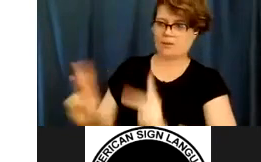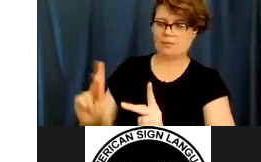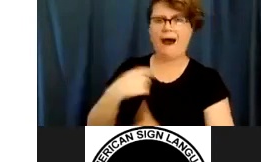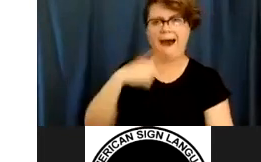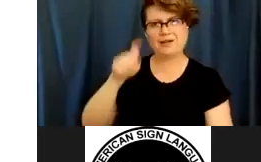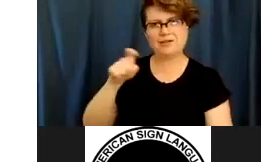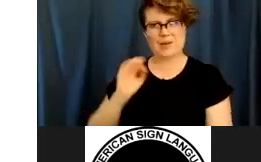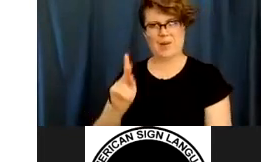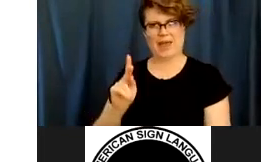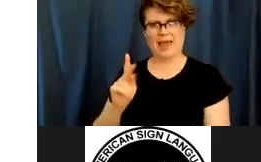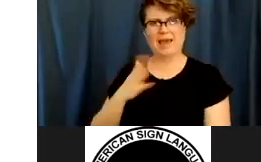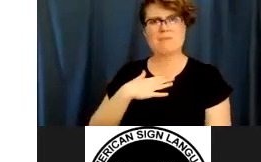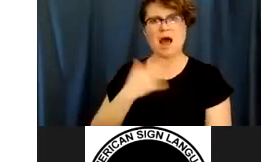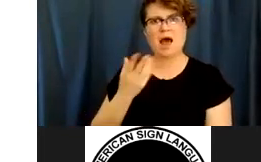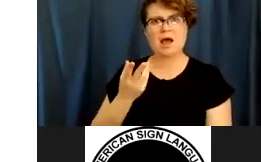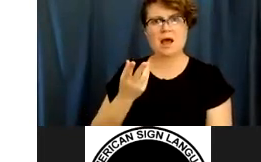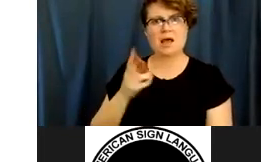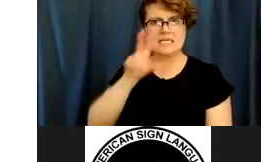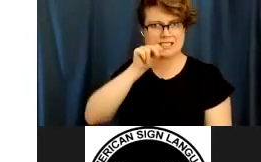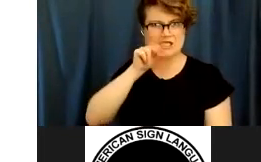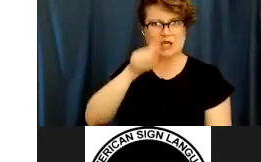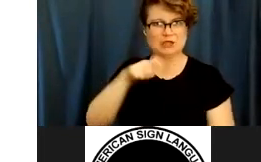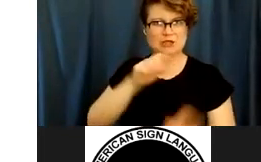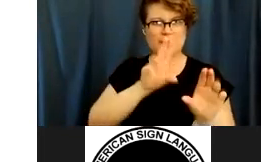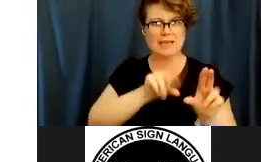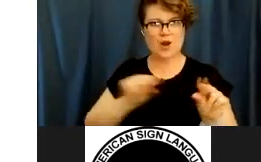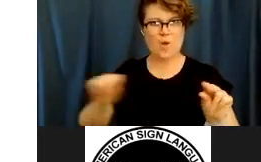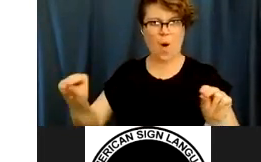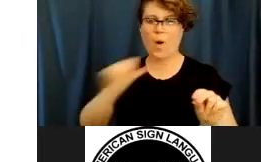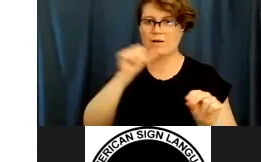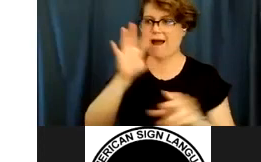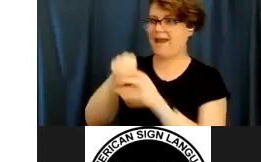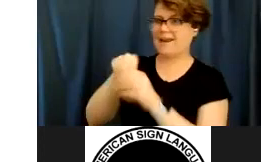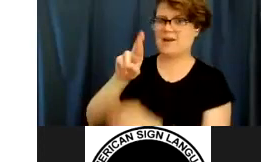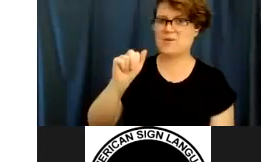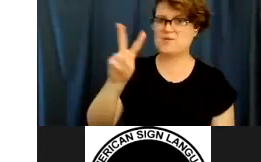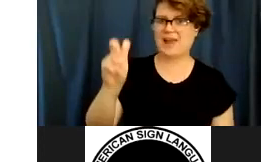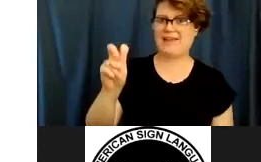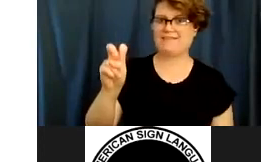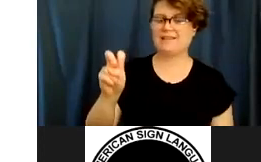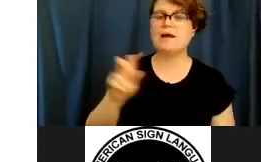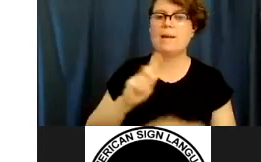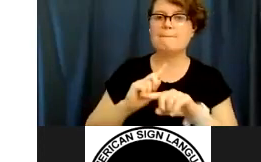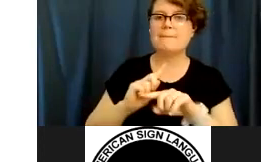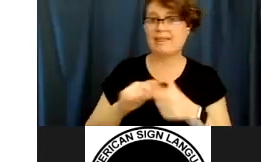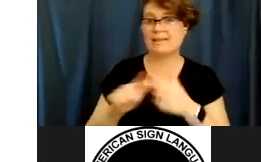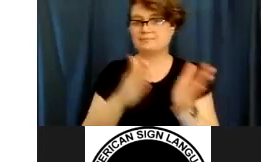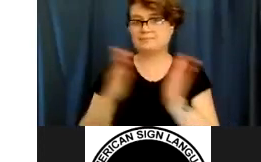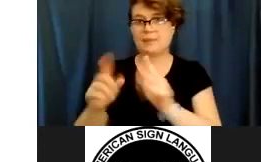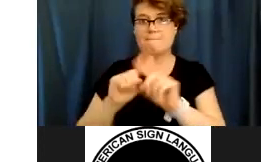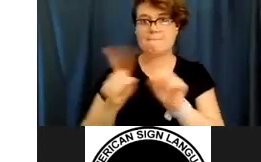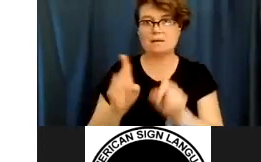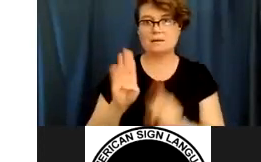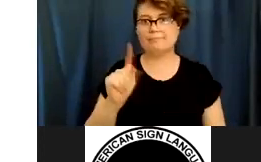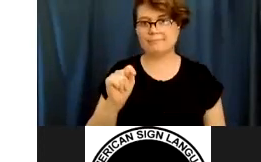My ducks should be in a row, not at a rave, right? And then but. But is a word that essentially